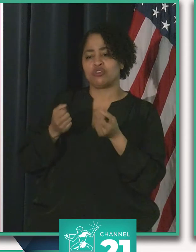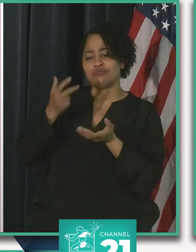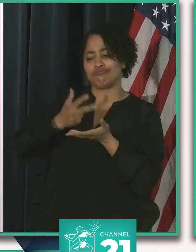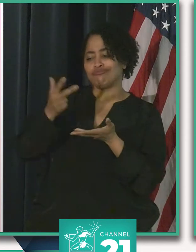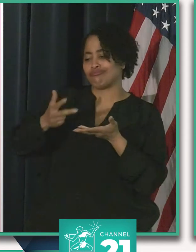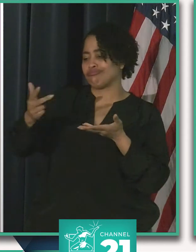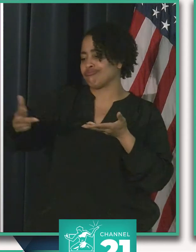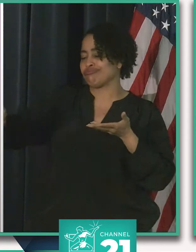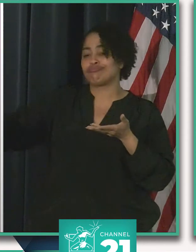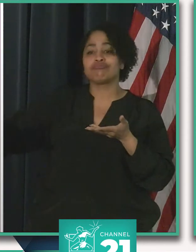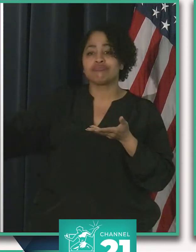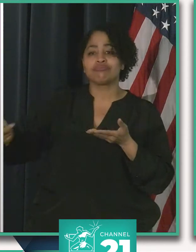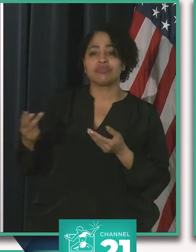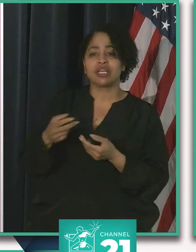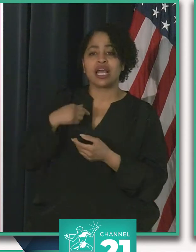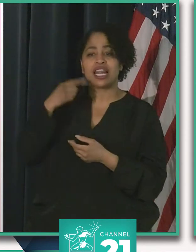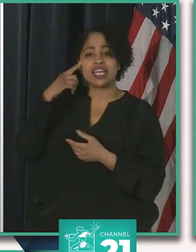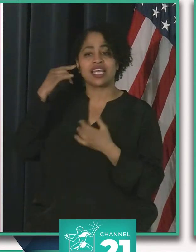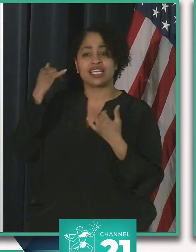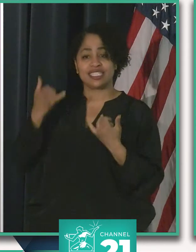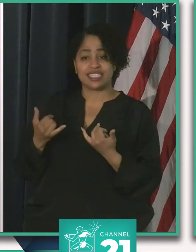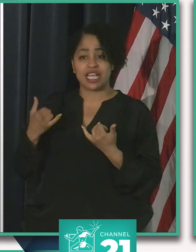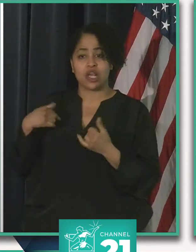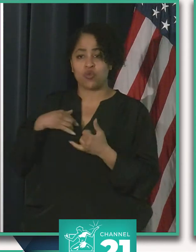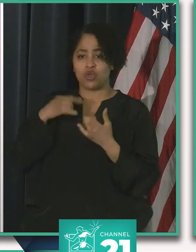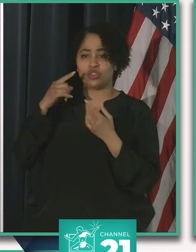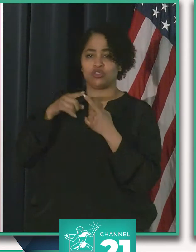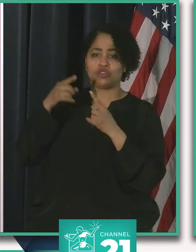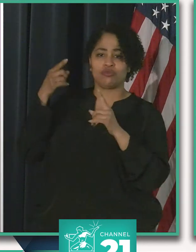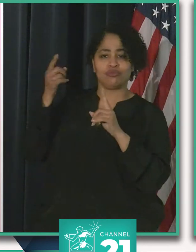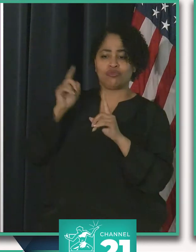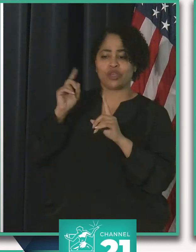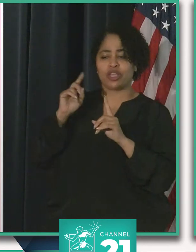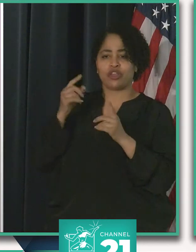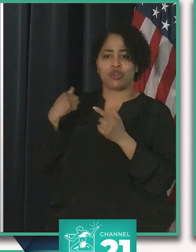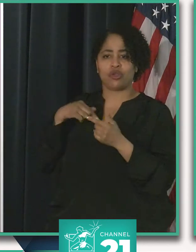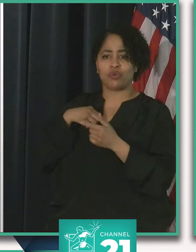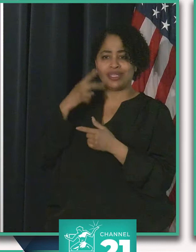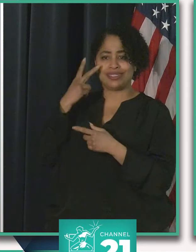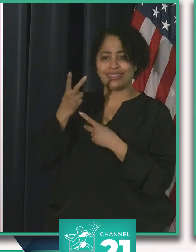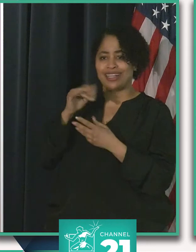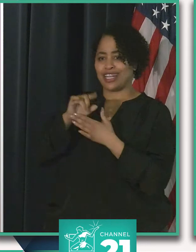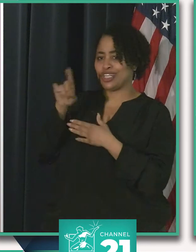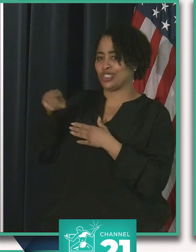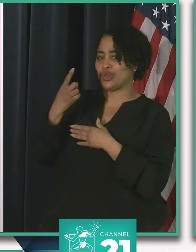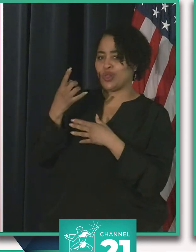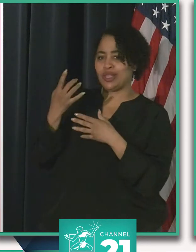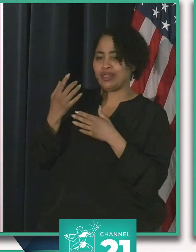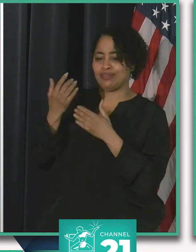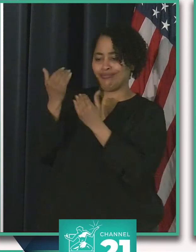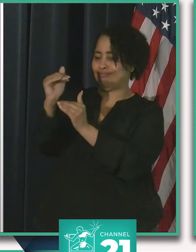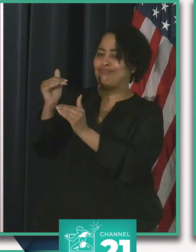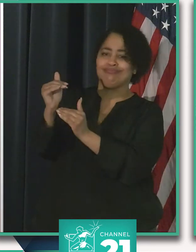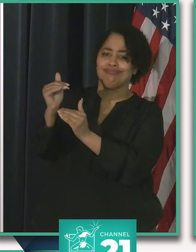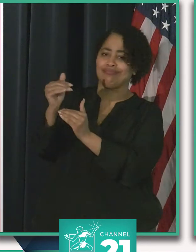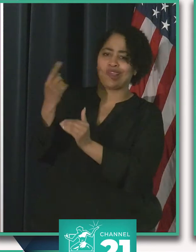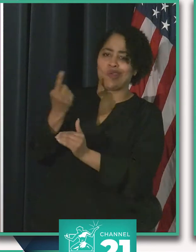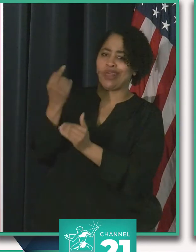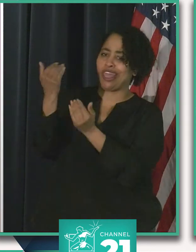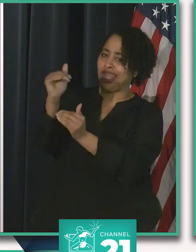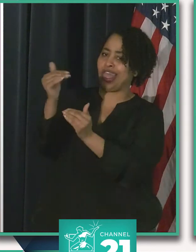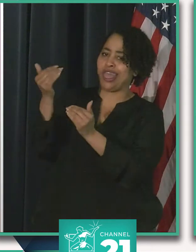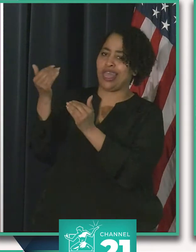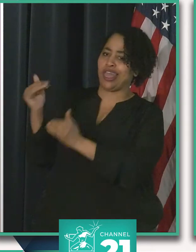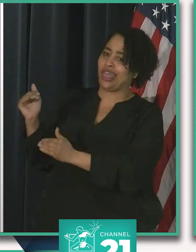there. But I think now we're getting to a point where we're seeing that's only getting us so far. And of course, as